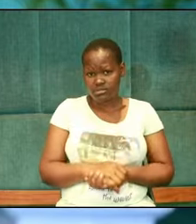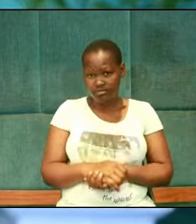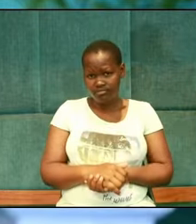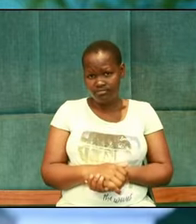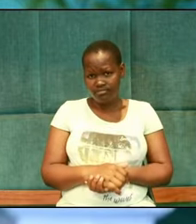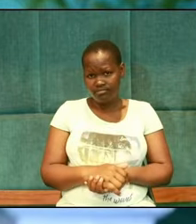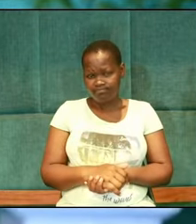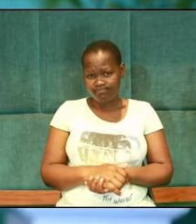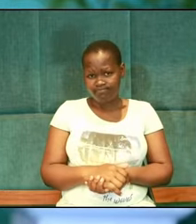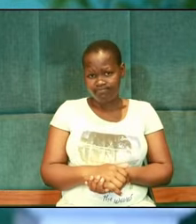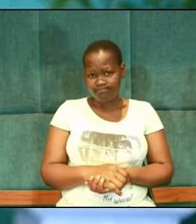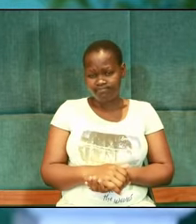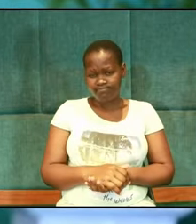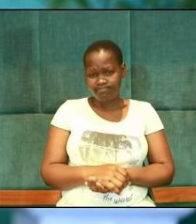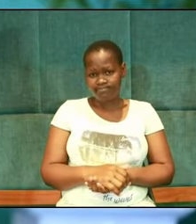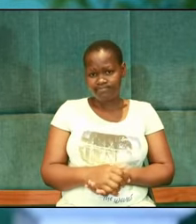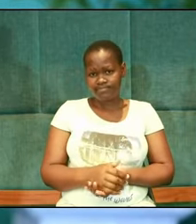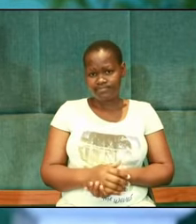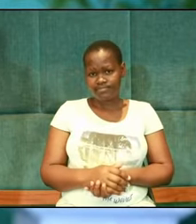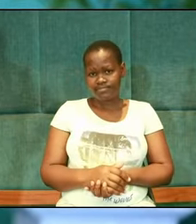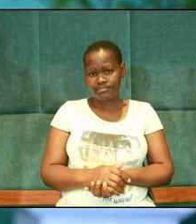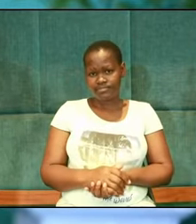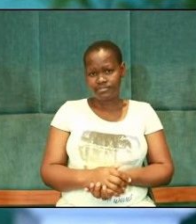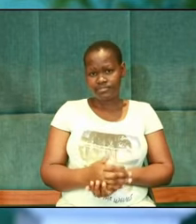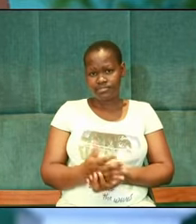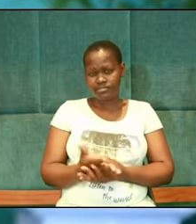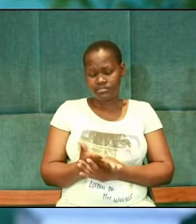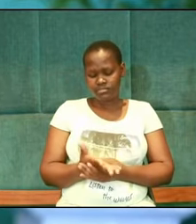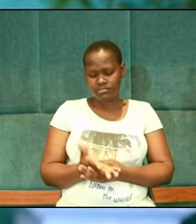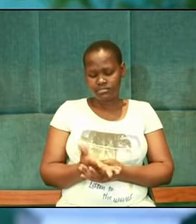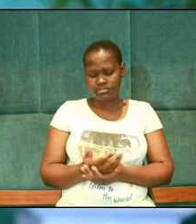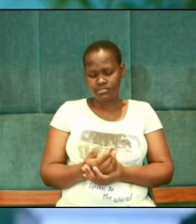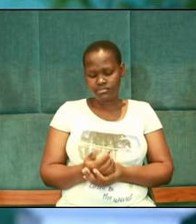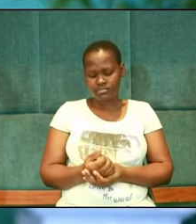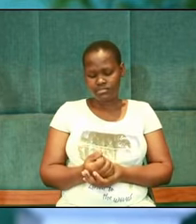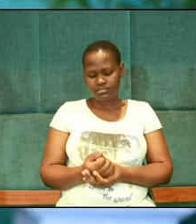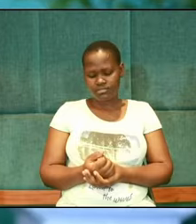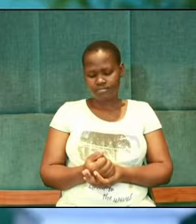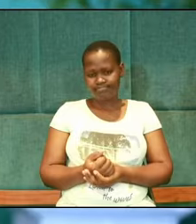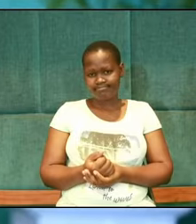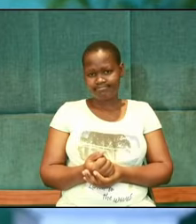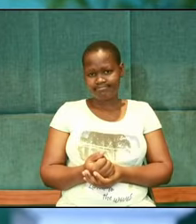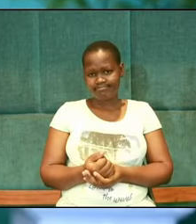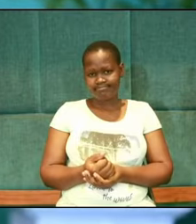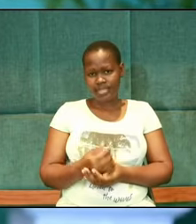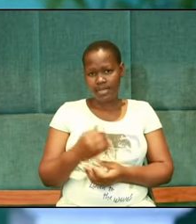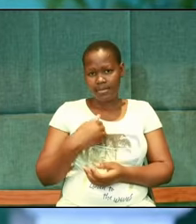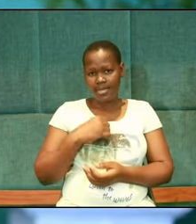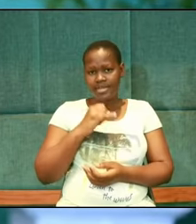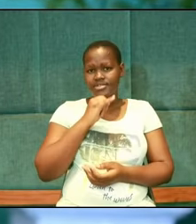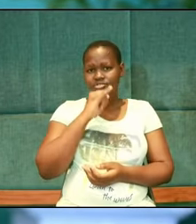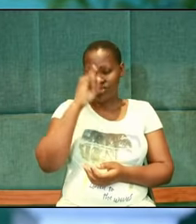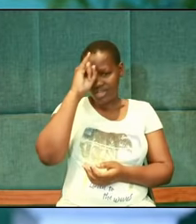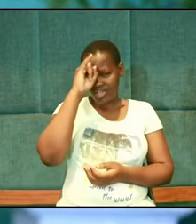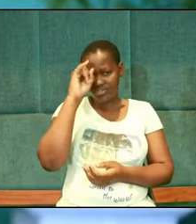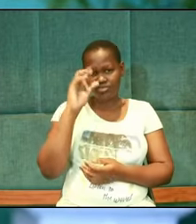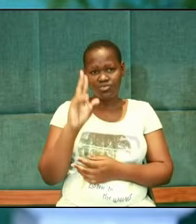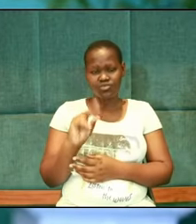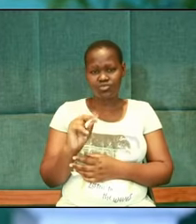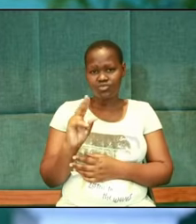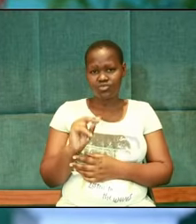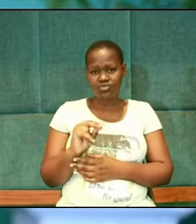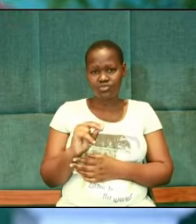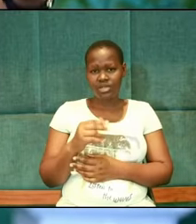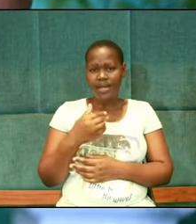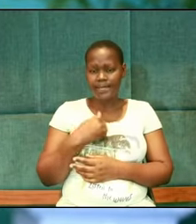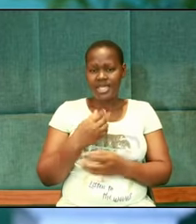I am ignorant. I am ignorant. I am ignorant. No, no. I am ignorant. I